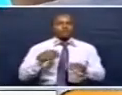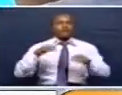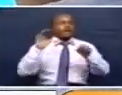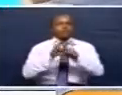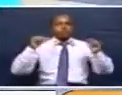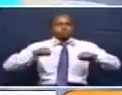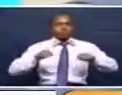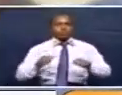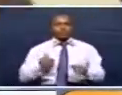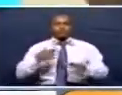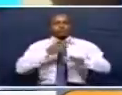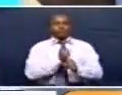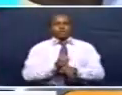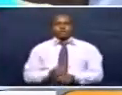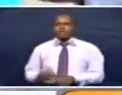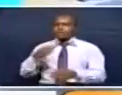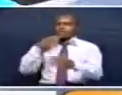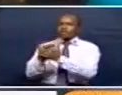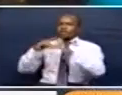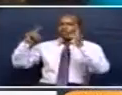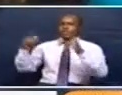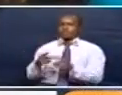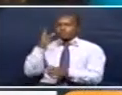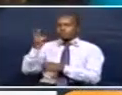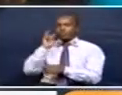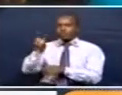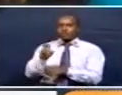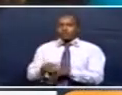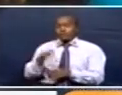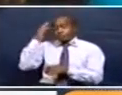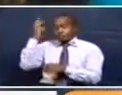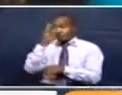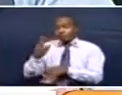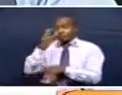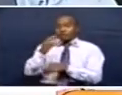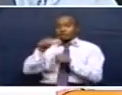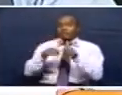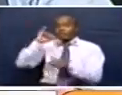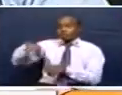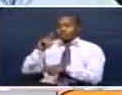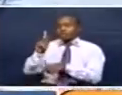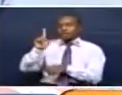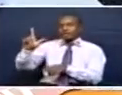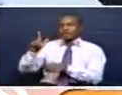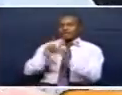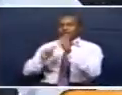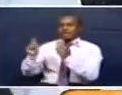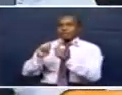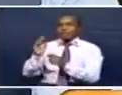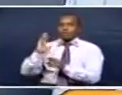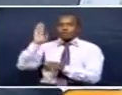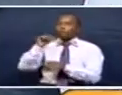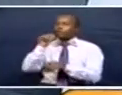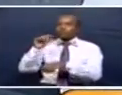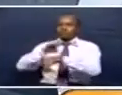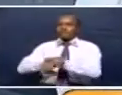potential. I'm very confident. Thank you so much. Thanks for watching. You know, if it's Wednesday, it's all about JKL interviews. You will not